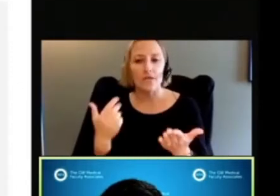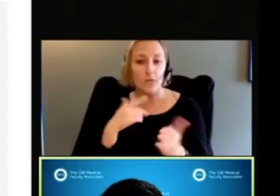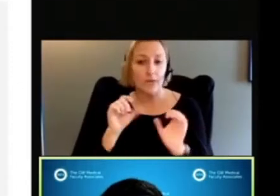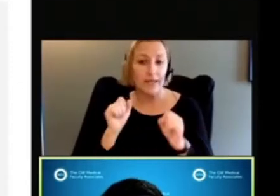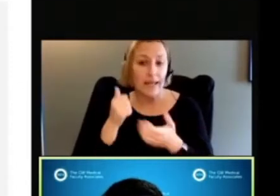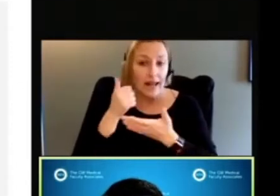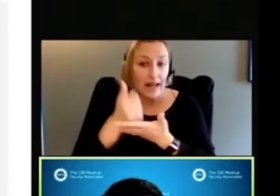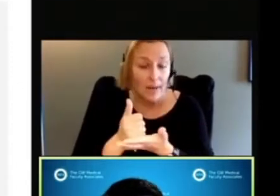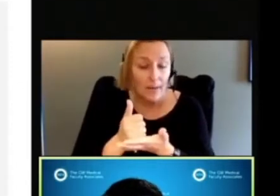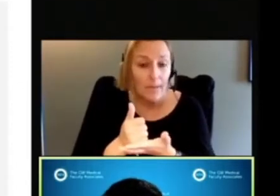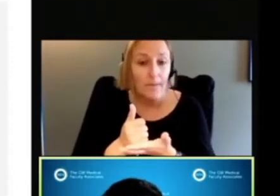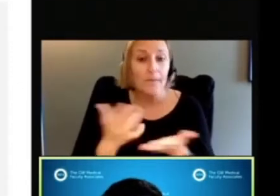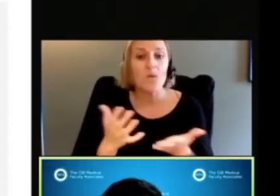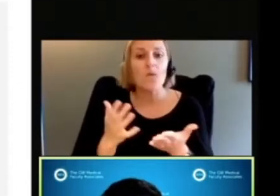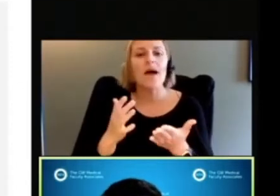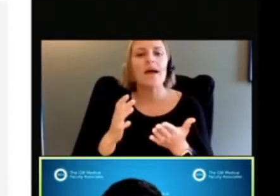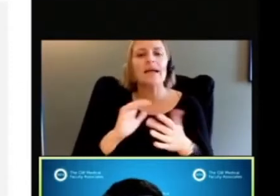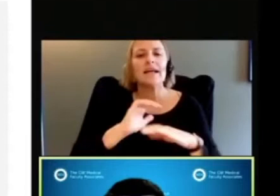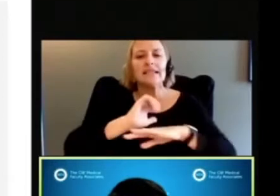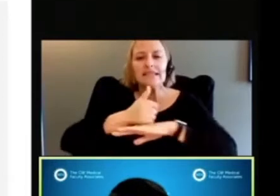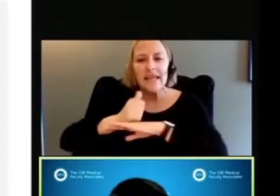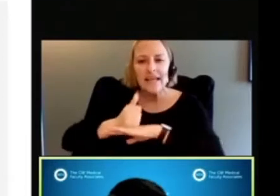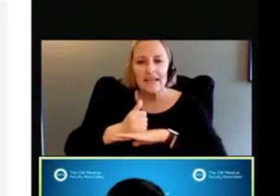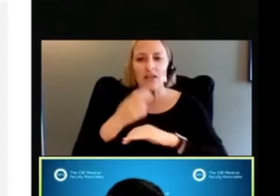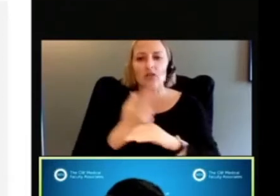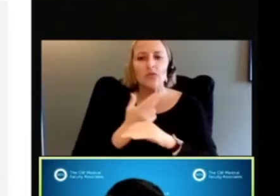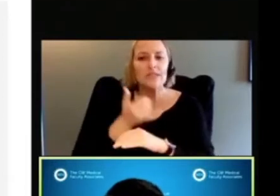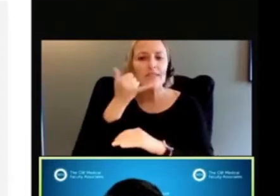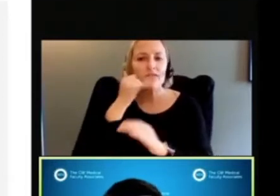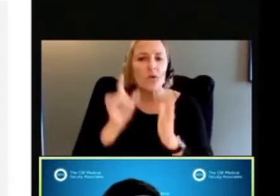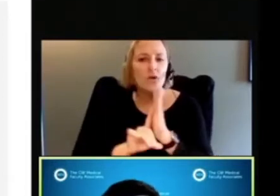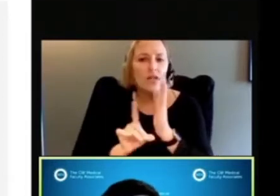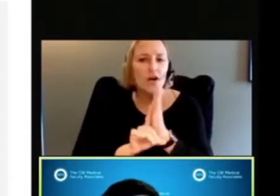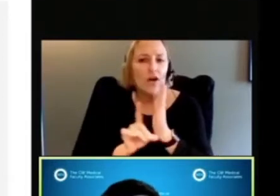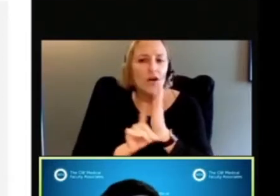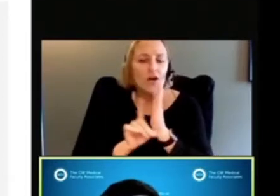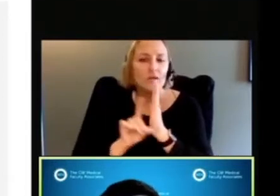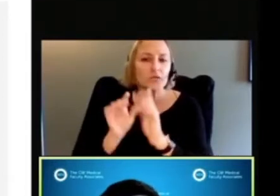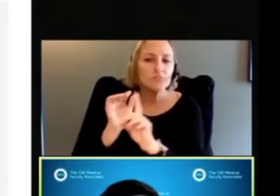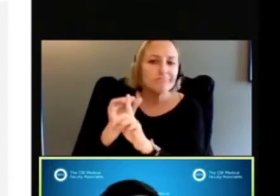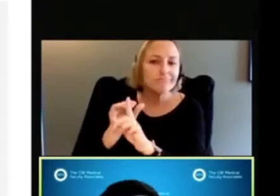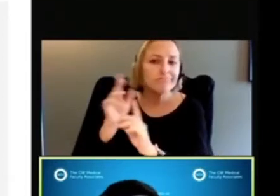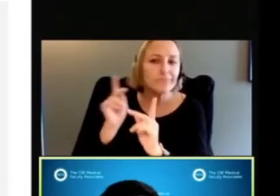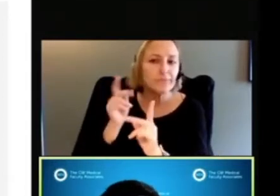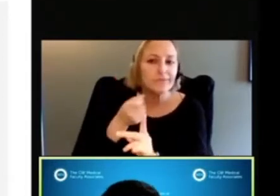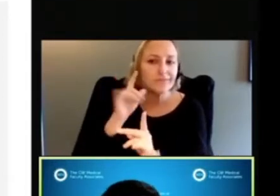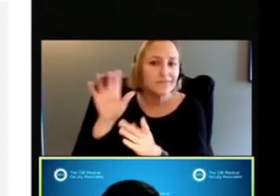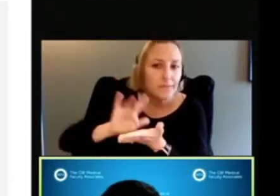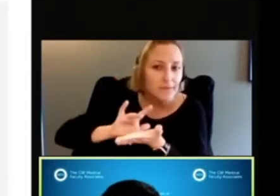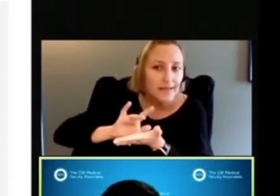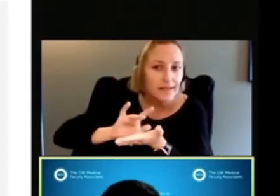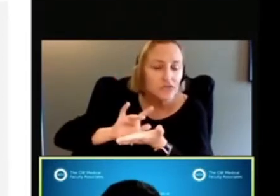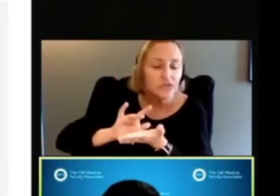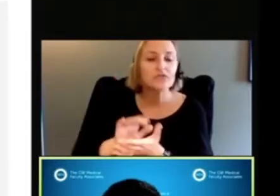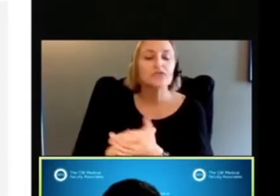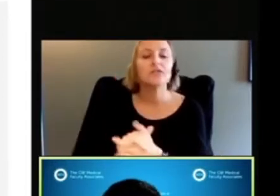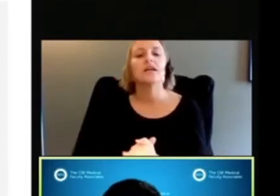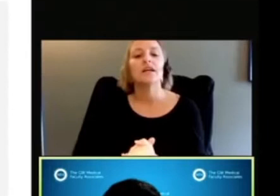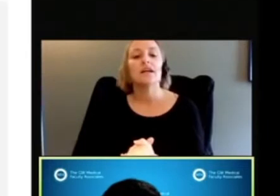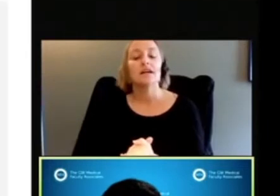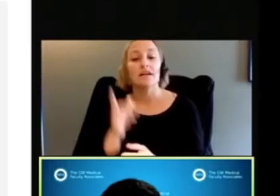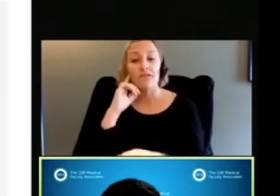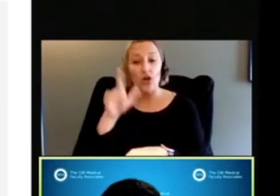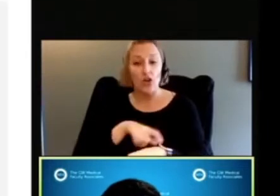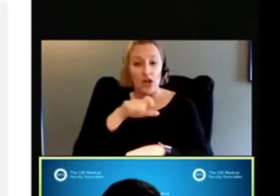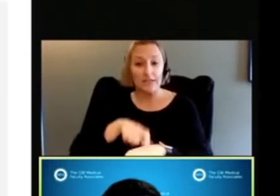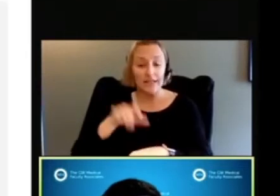was using the phone alarms to set medication reminders. You know, for a long time, kind of the mobile health and